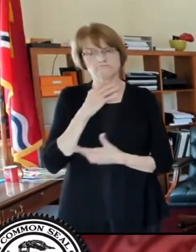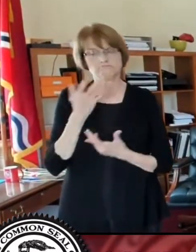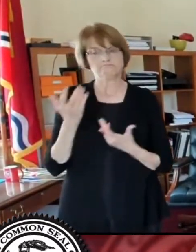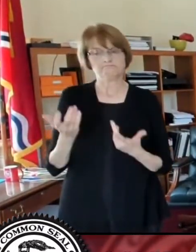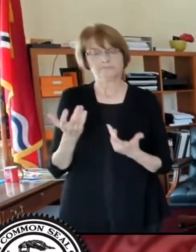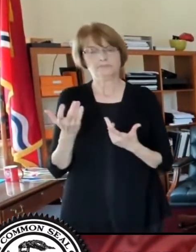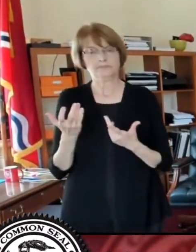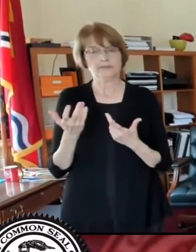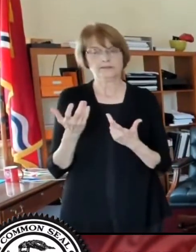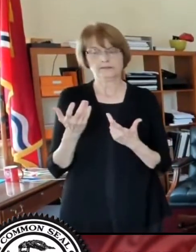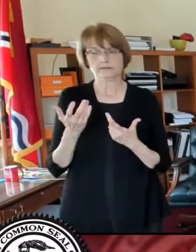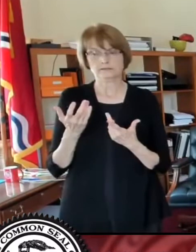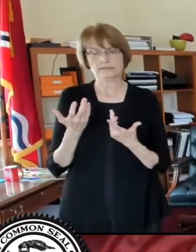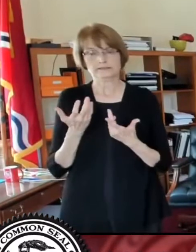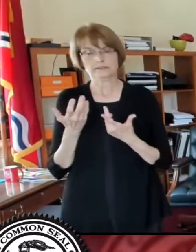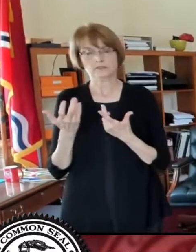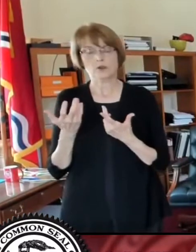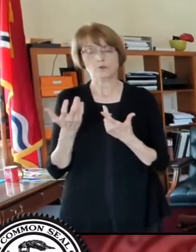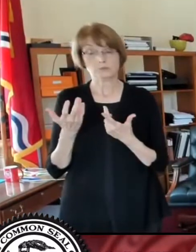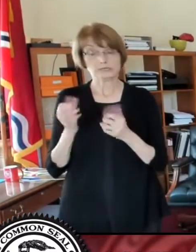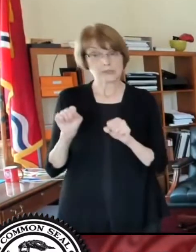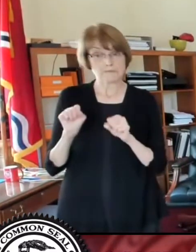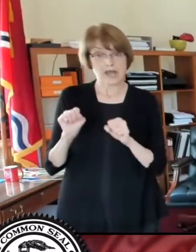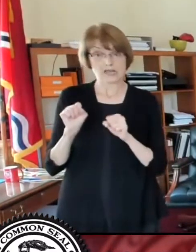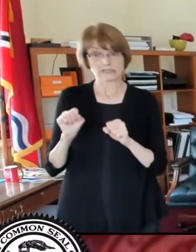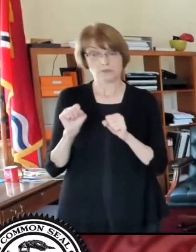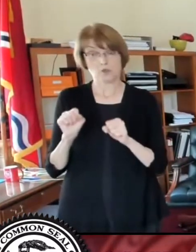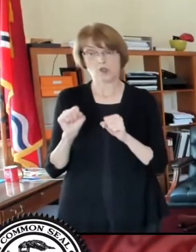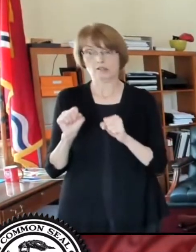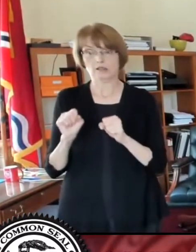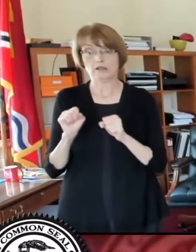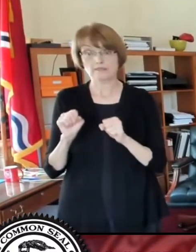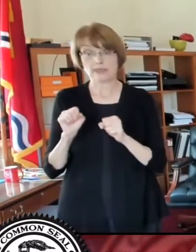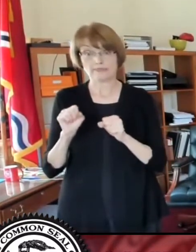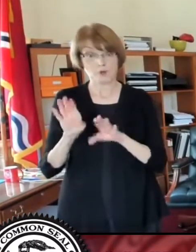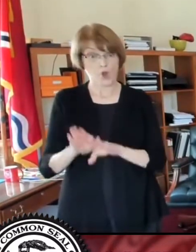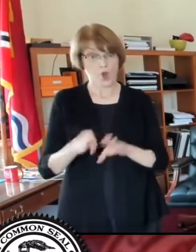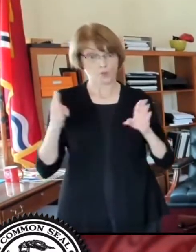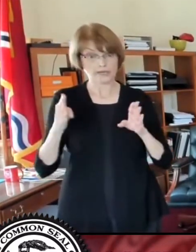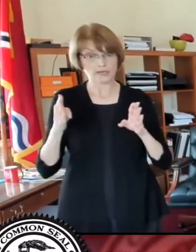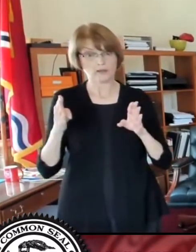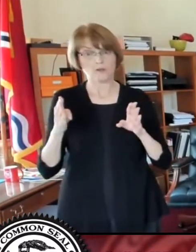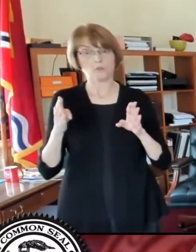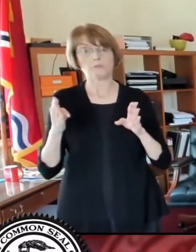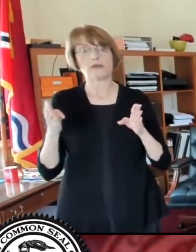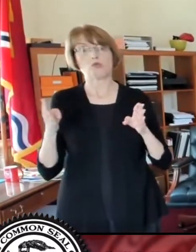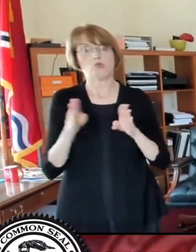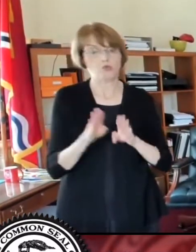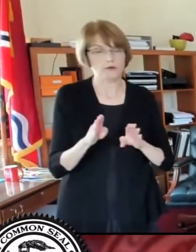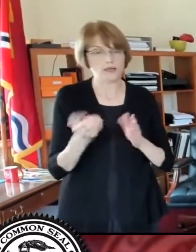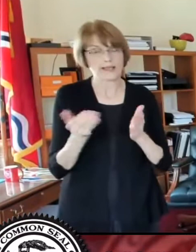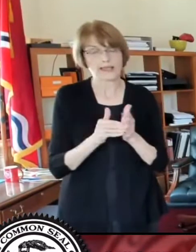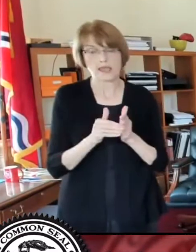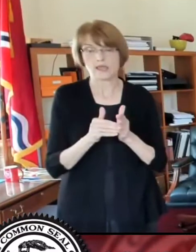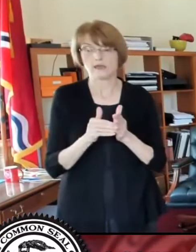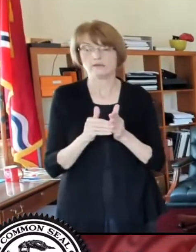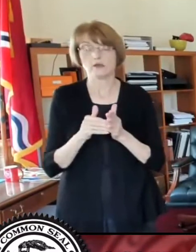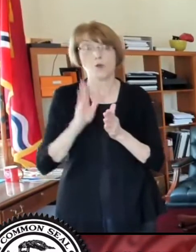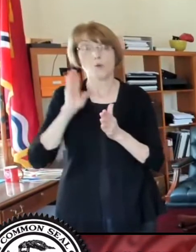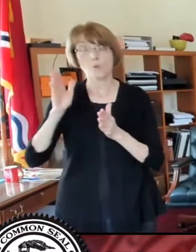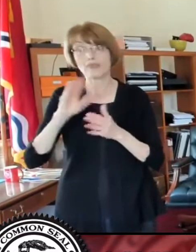going about potentially pulling back on reopening and or if the city's going to have to go back on a stay-at-home